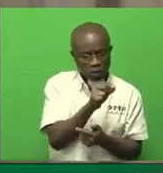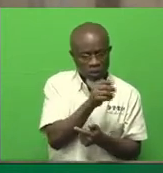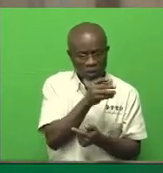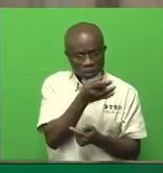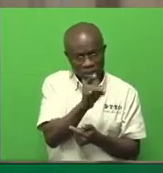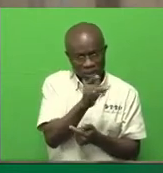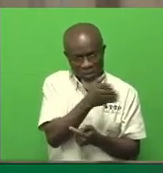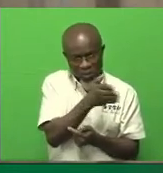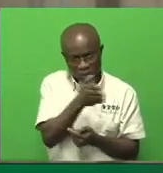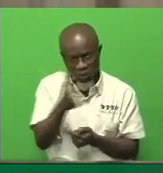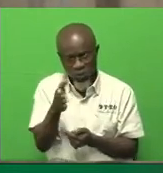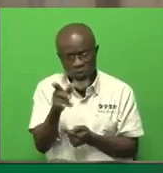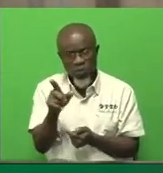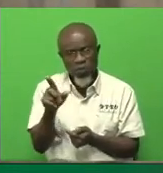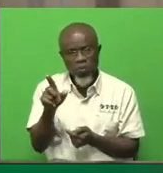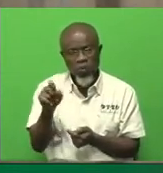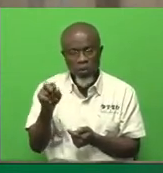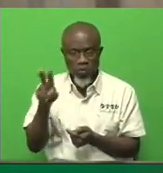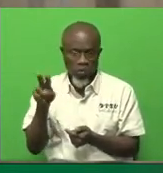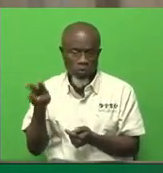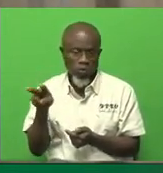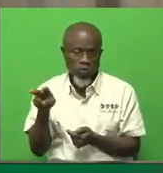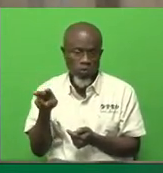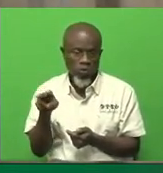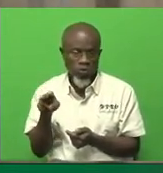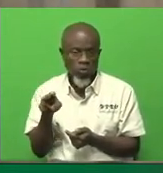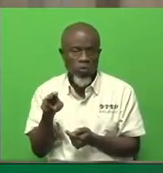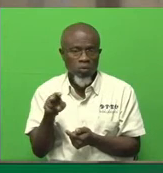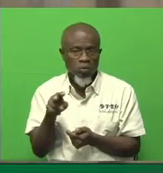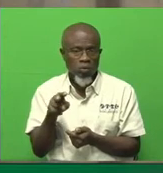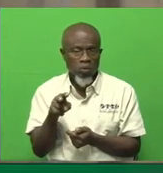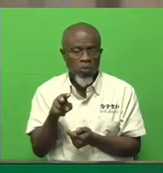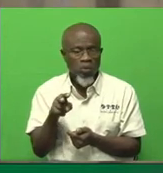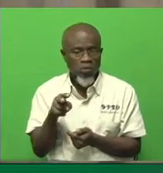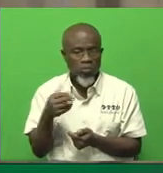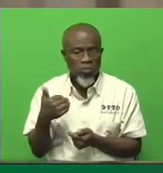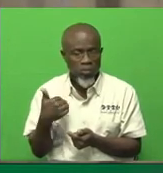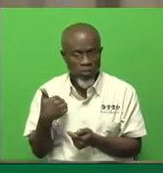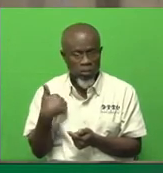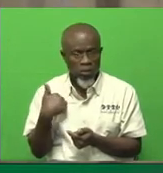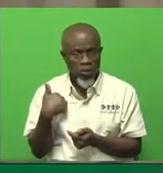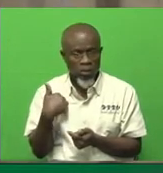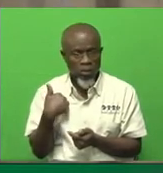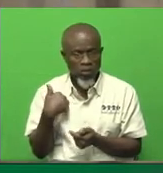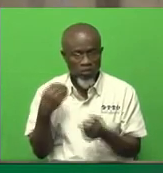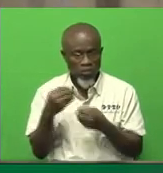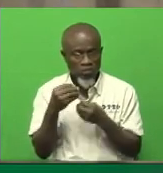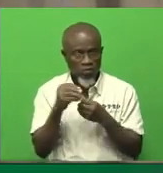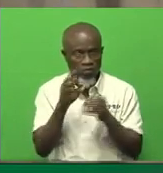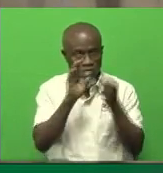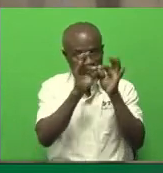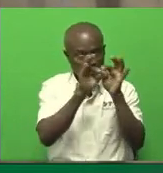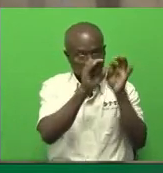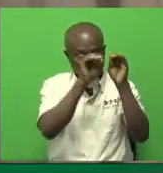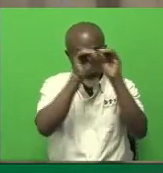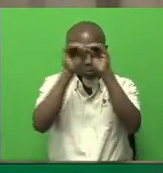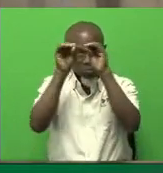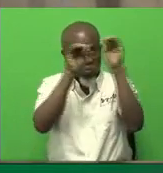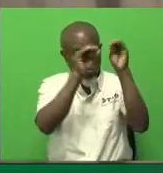okay and that the they have um outfitted the secondary schools for wireless